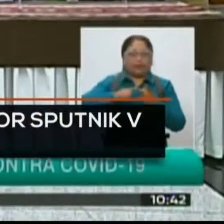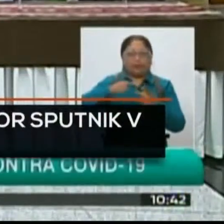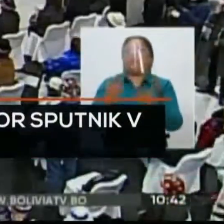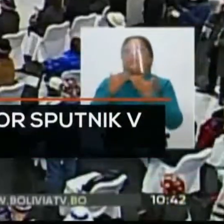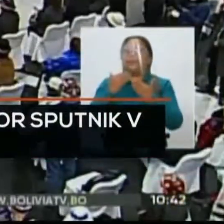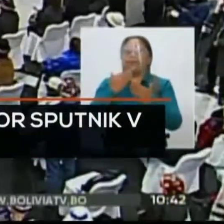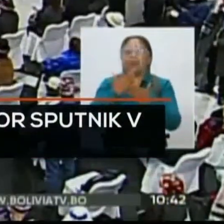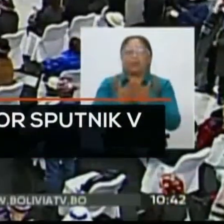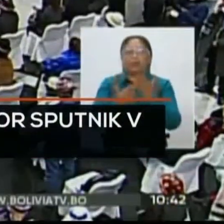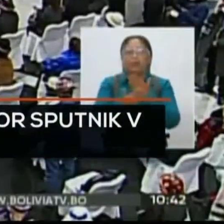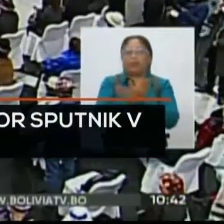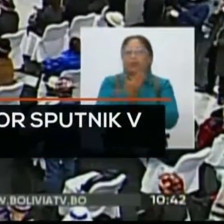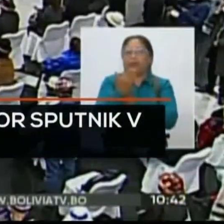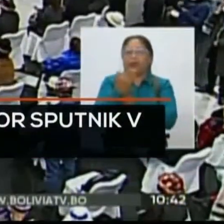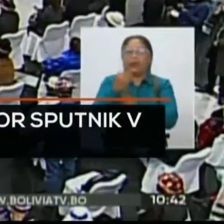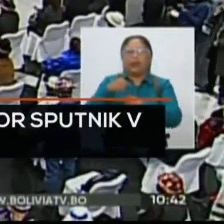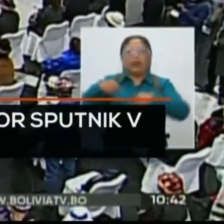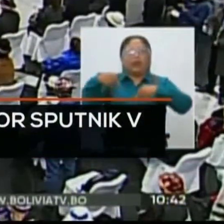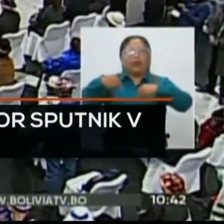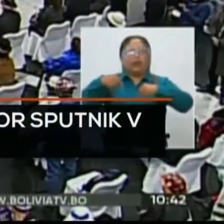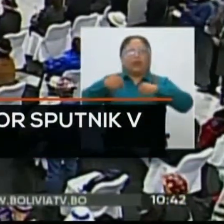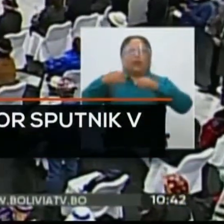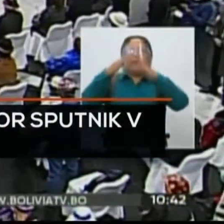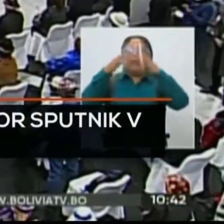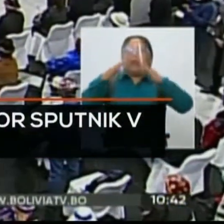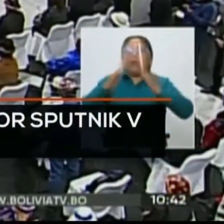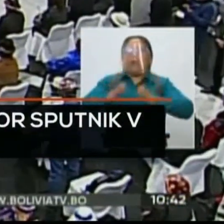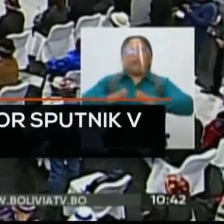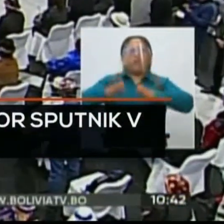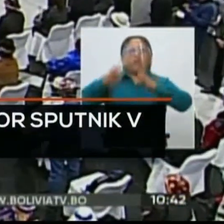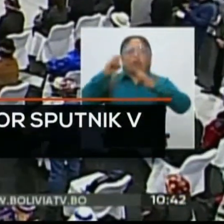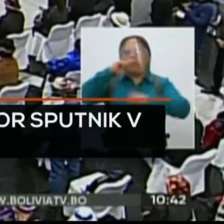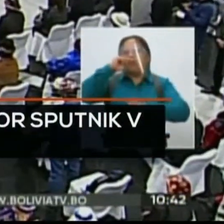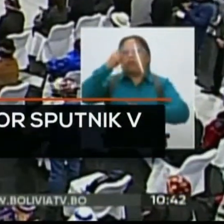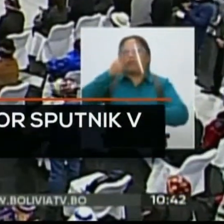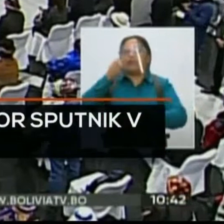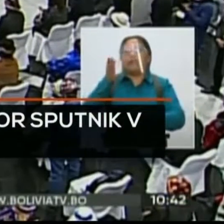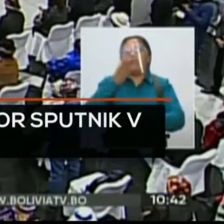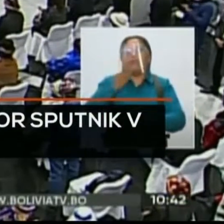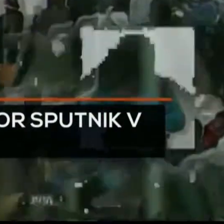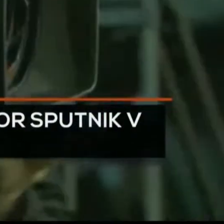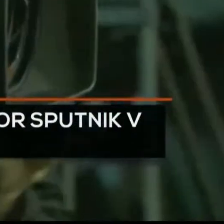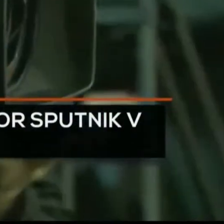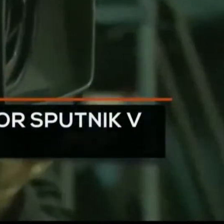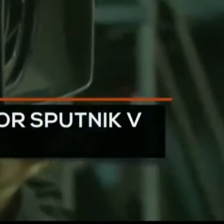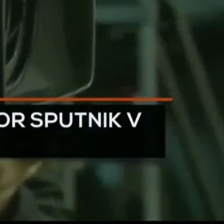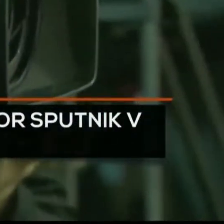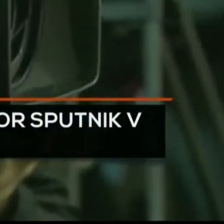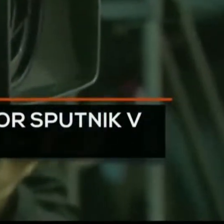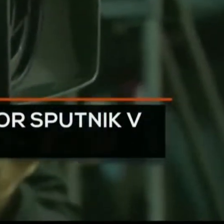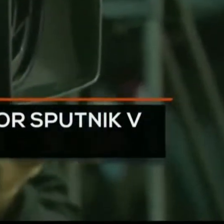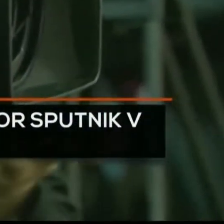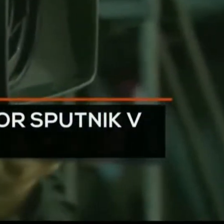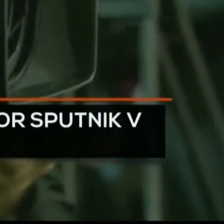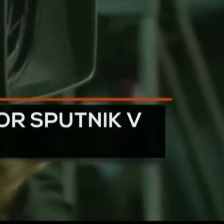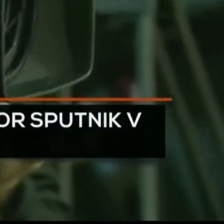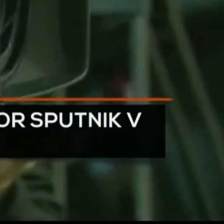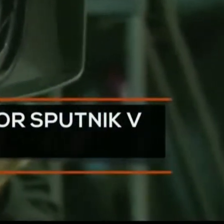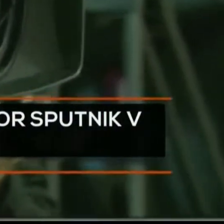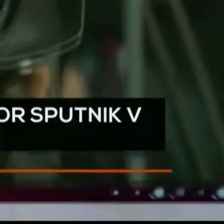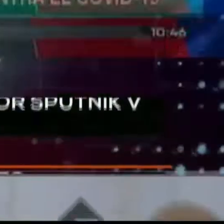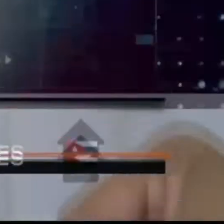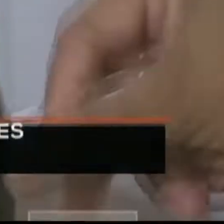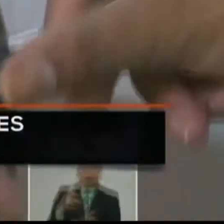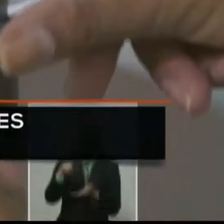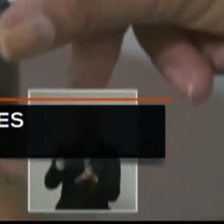Bolivian President Luis Arce has signed a contract with the Russian Direct Investment Fund for the supply of the Sputnik-V vaccine to fight COVID-19.